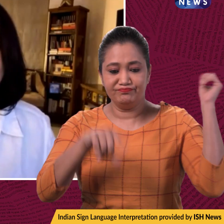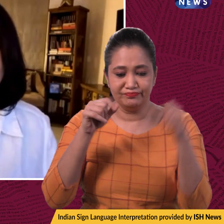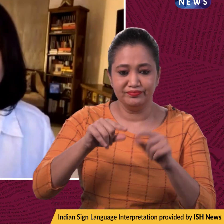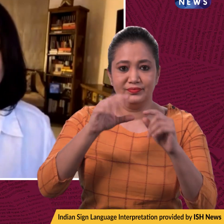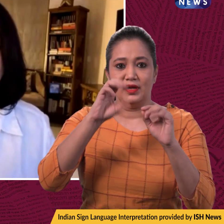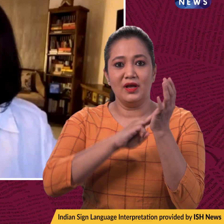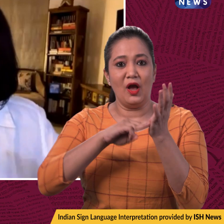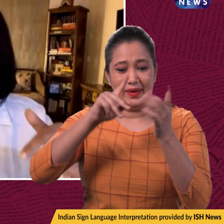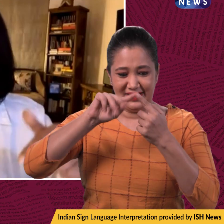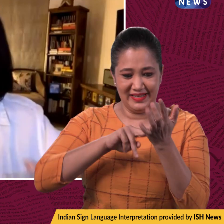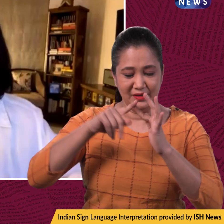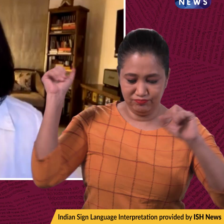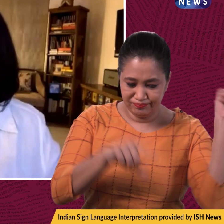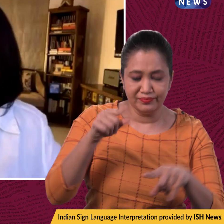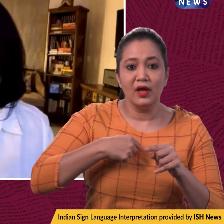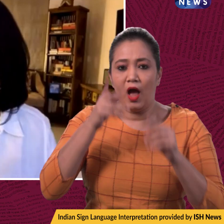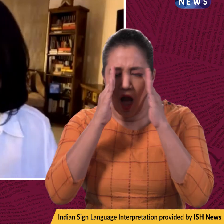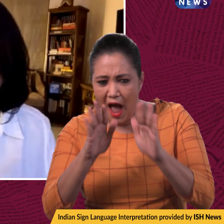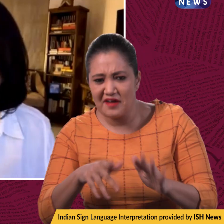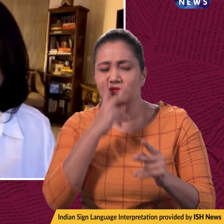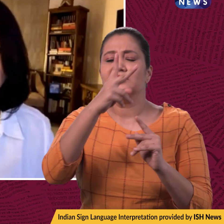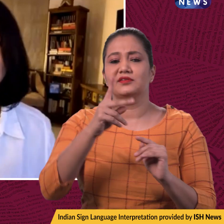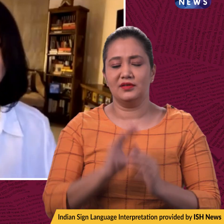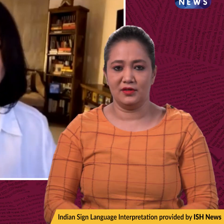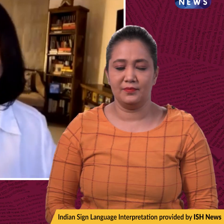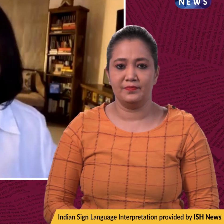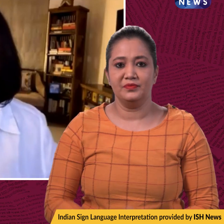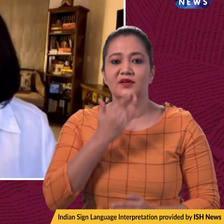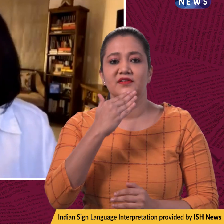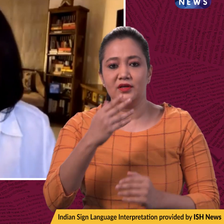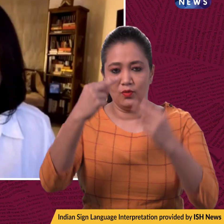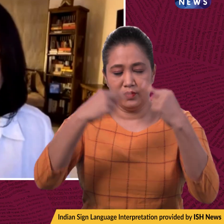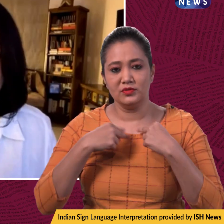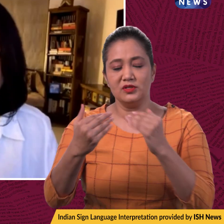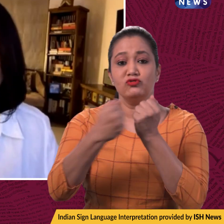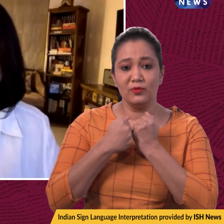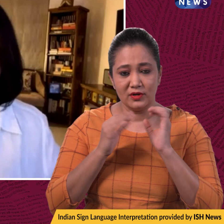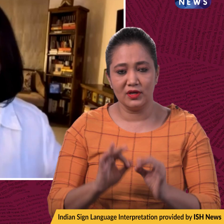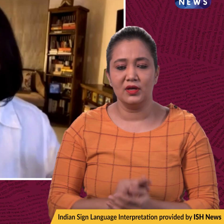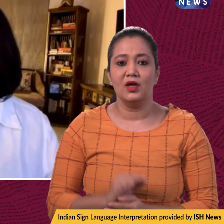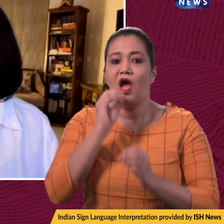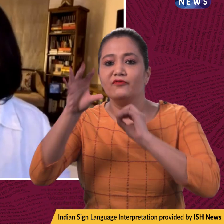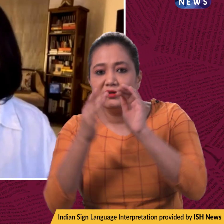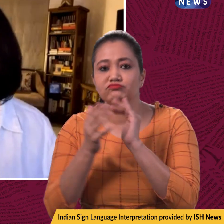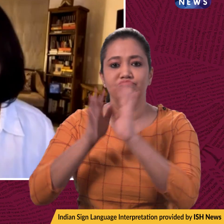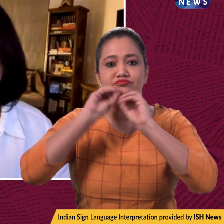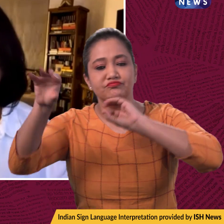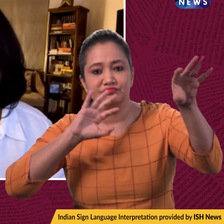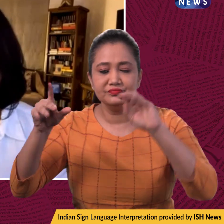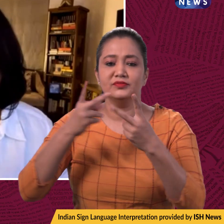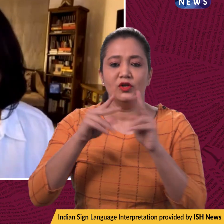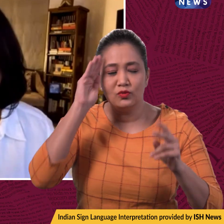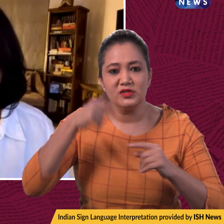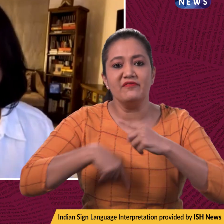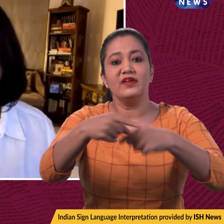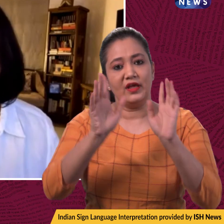in the comment section so that I know you were paying attention to the news as well. Thank you so much for supporting us. Do inform your friends and family that we put